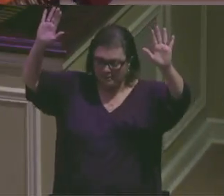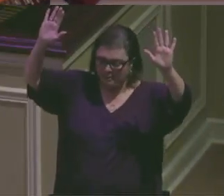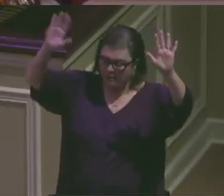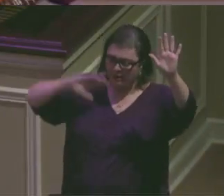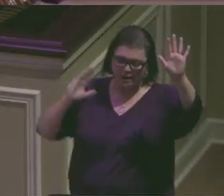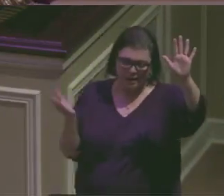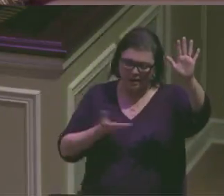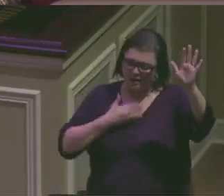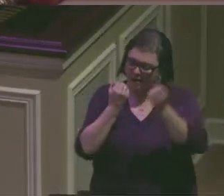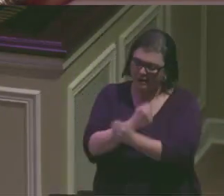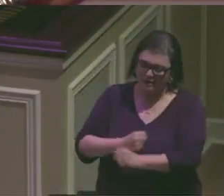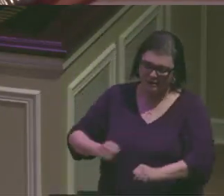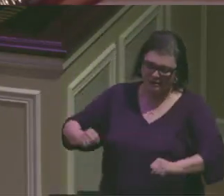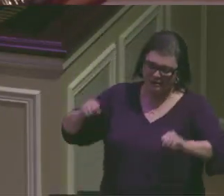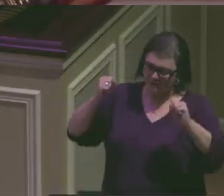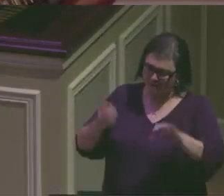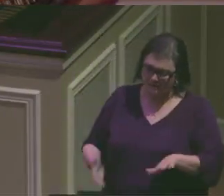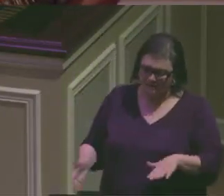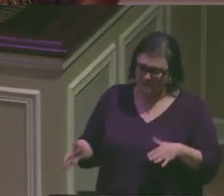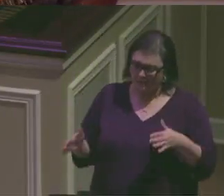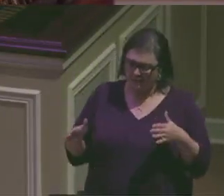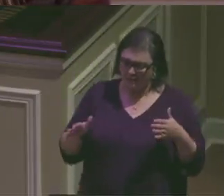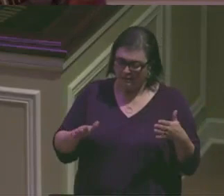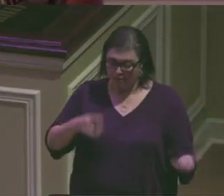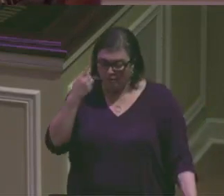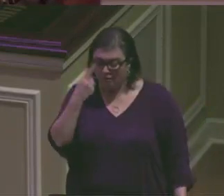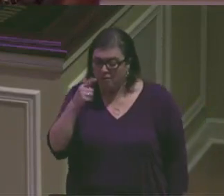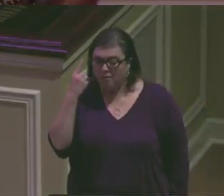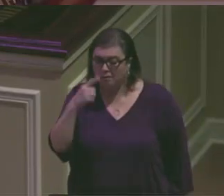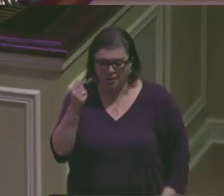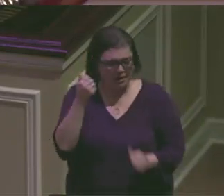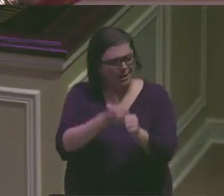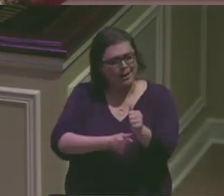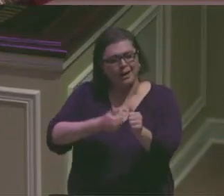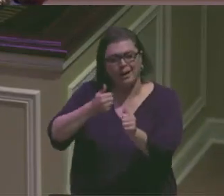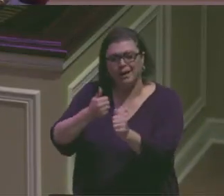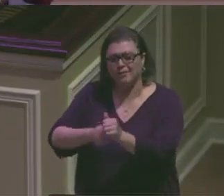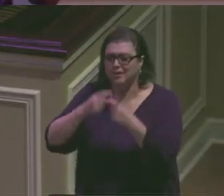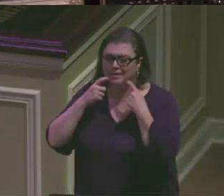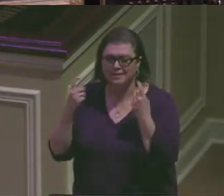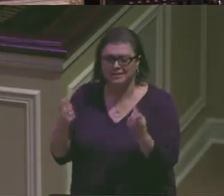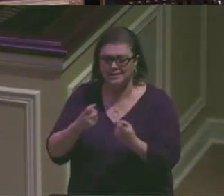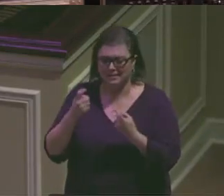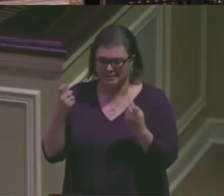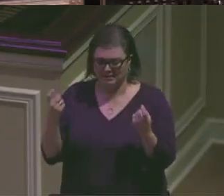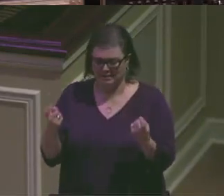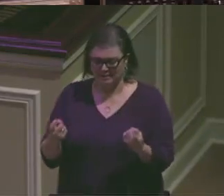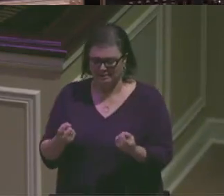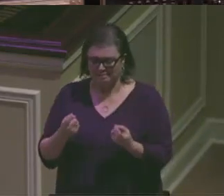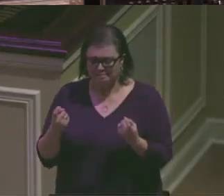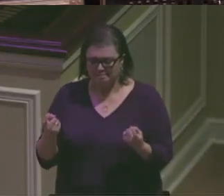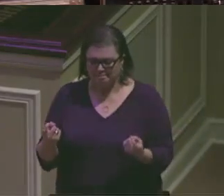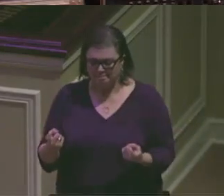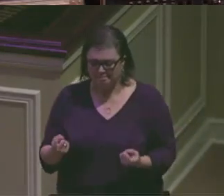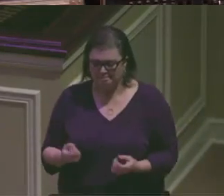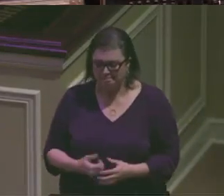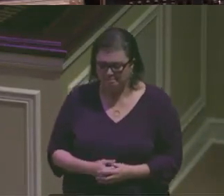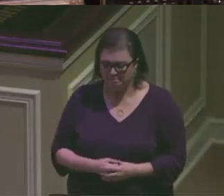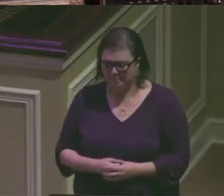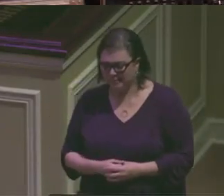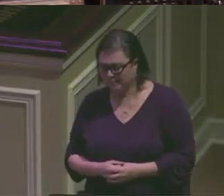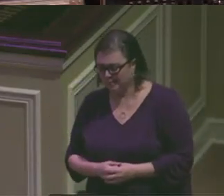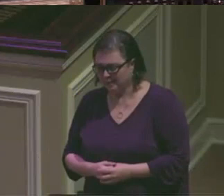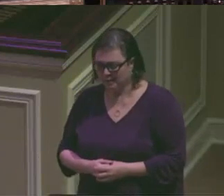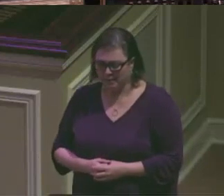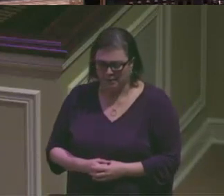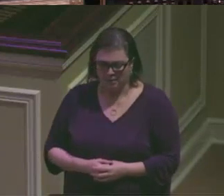sacrifice for every sin. Our Savior died, the